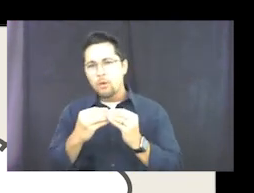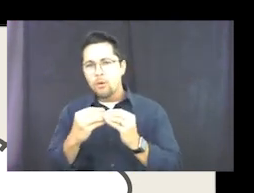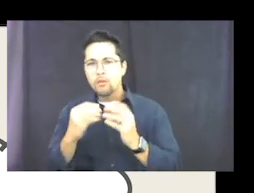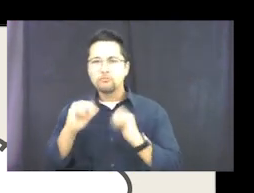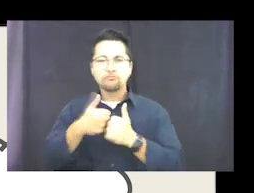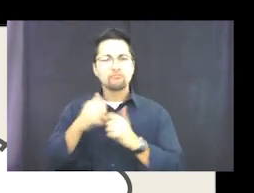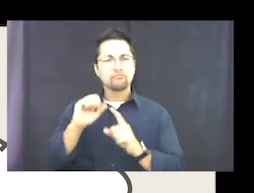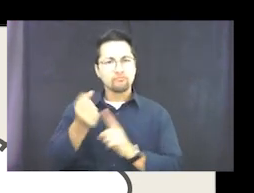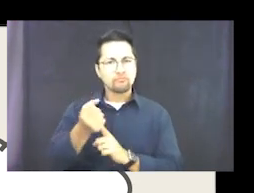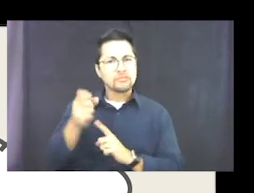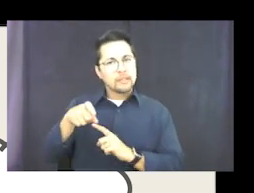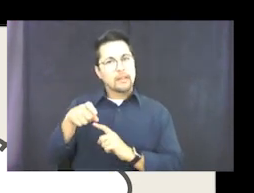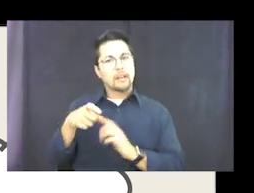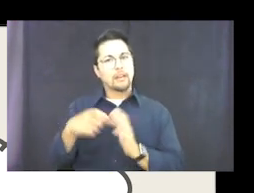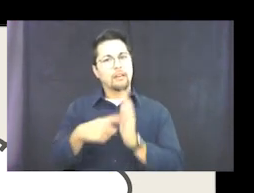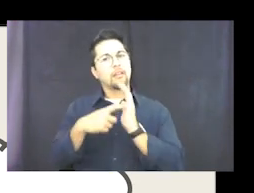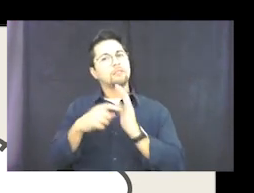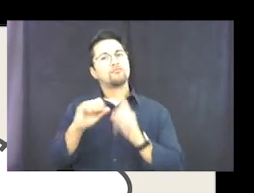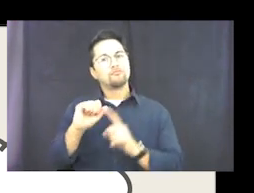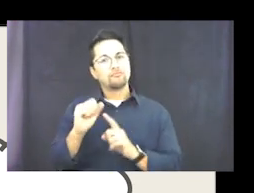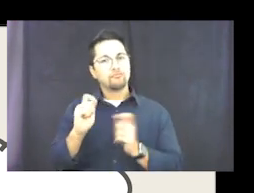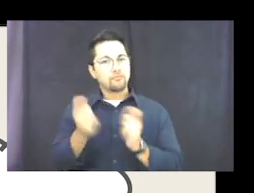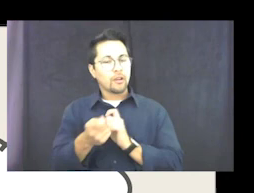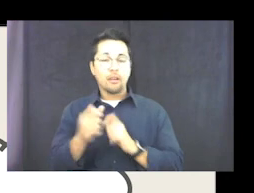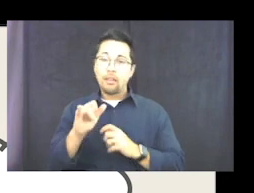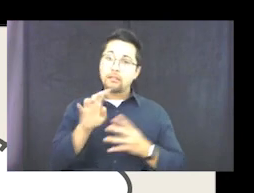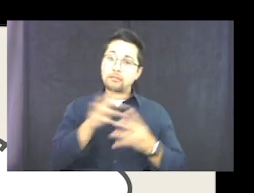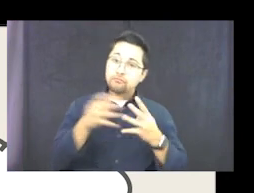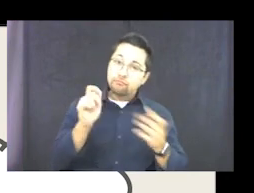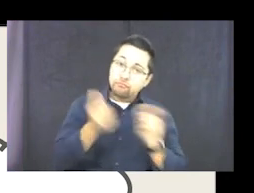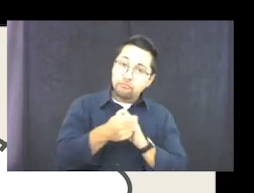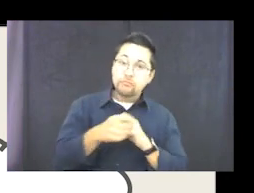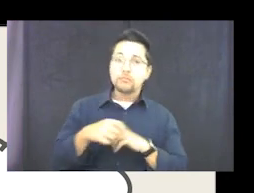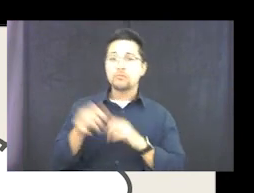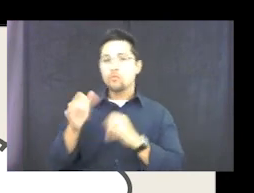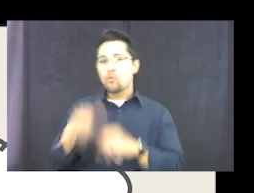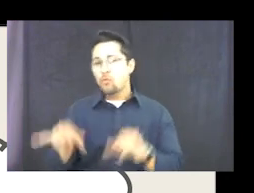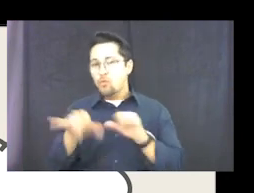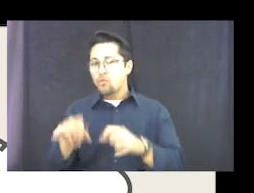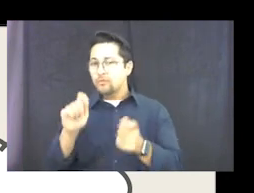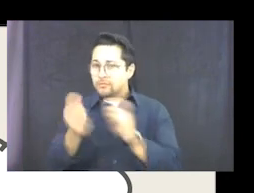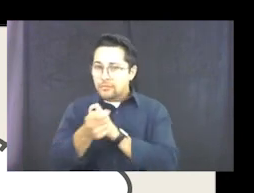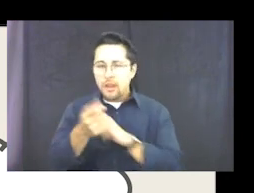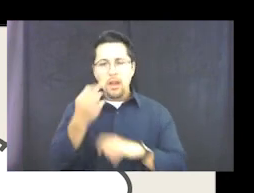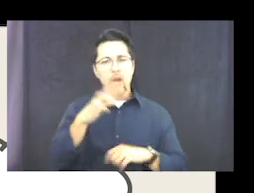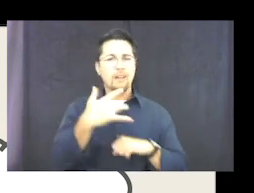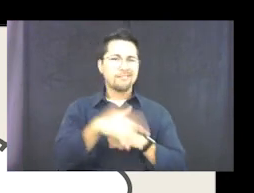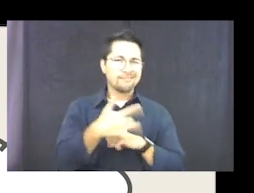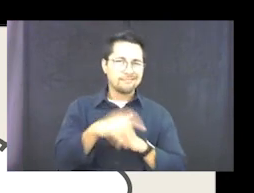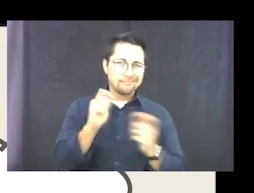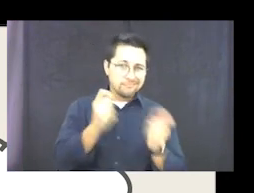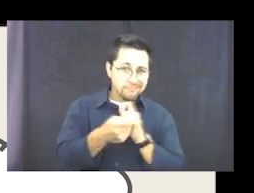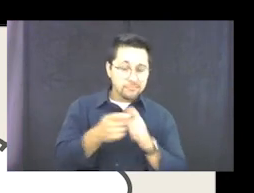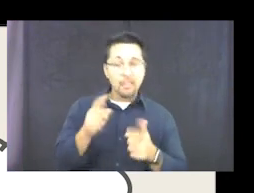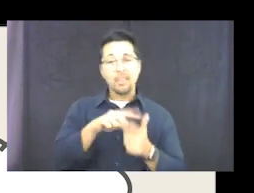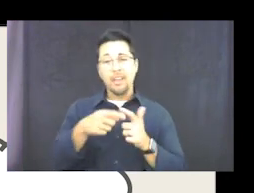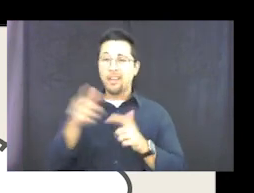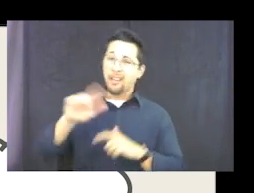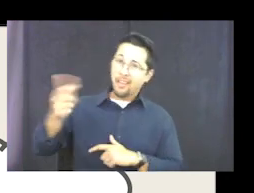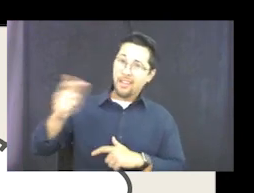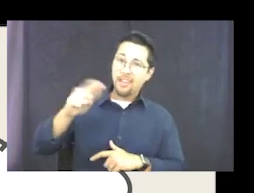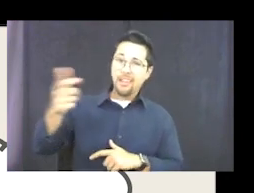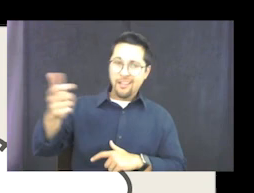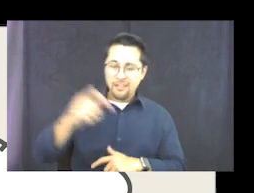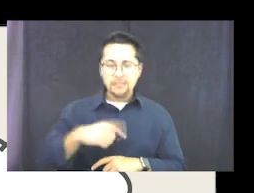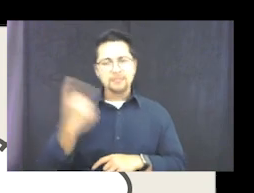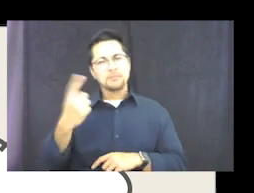require a change. This change can be a change in schedule, a change in routine, or a change in availability. Then take turns being the person to